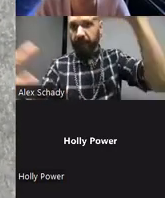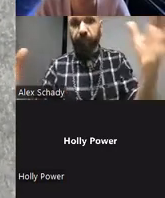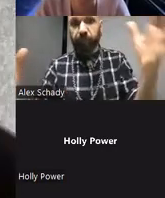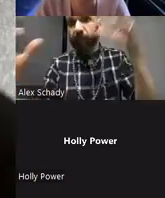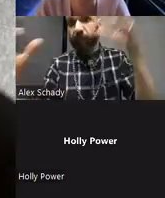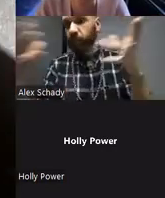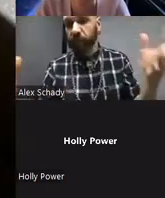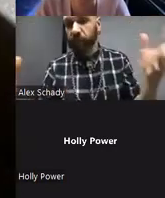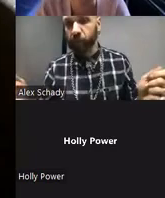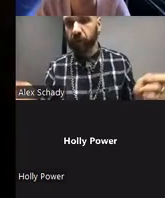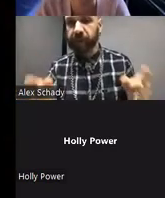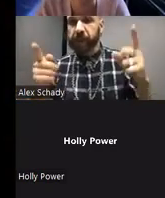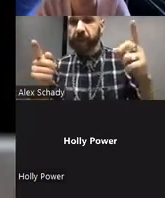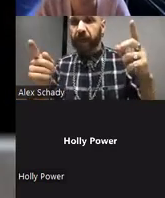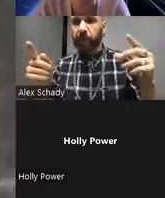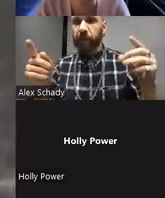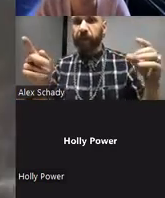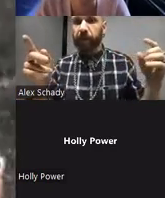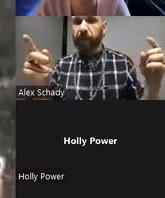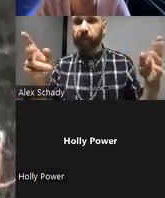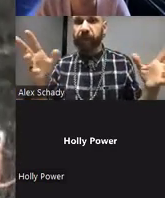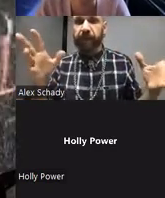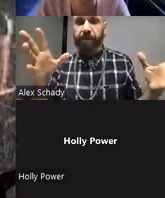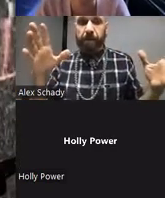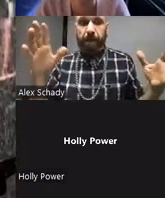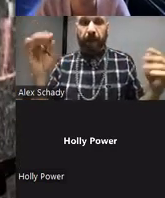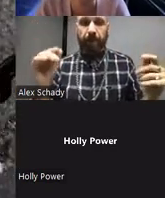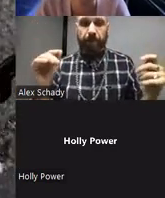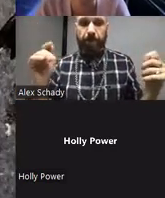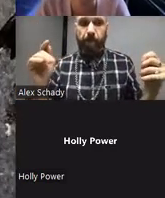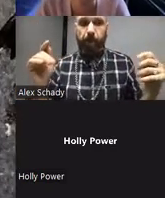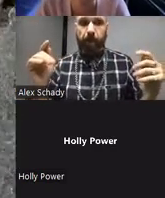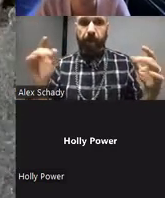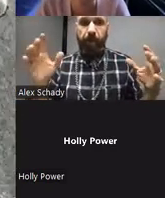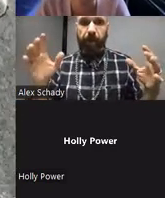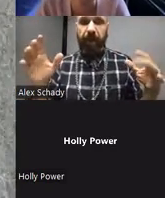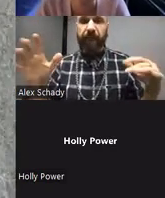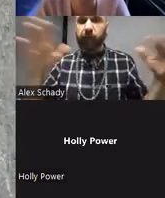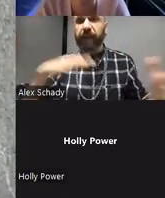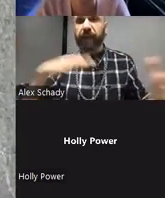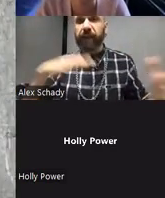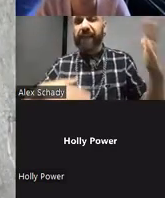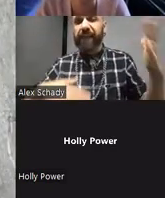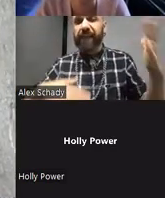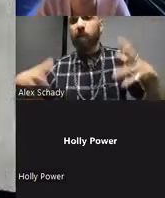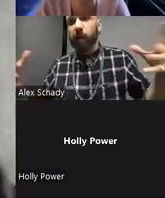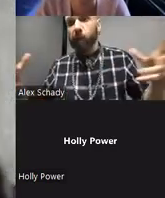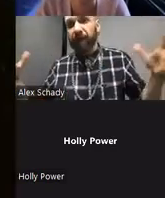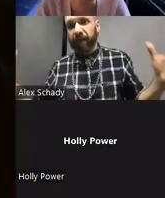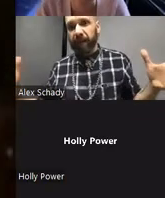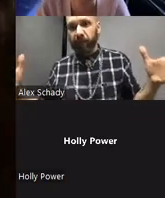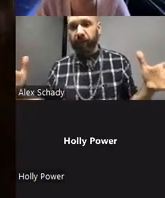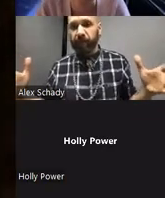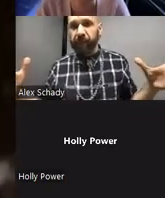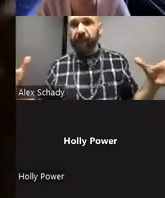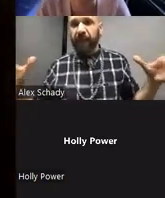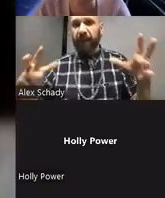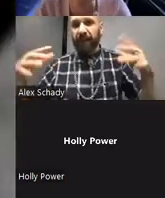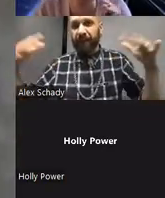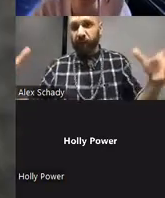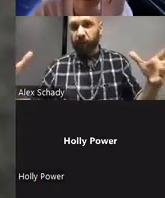a sort of forest of drawings, if you like. But it was really intriguing to see how might we make